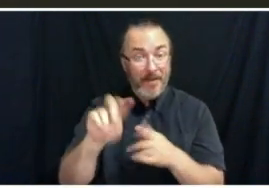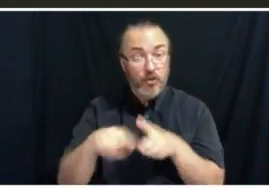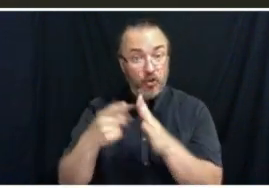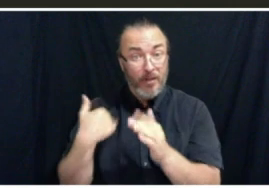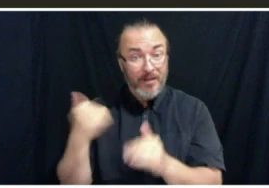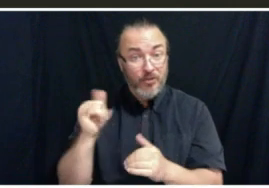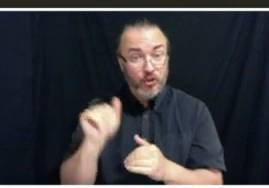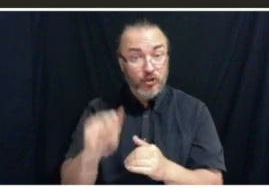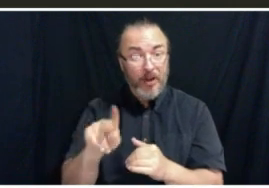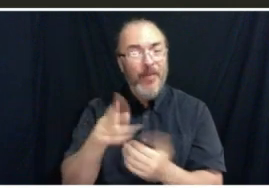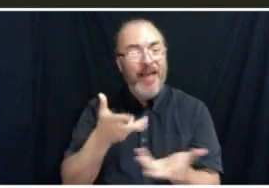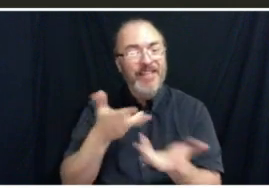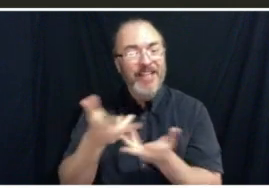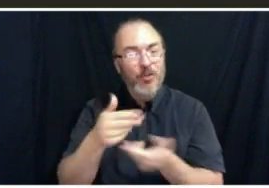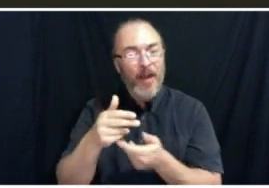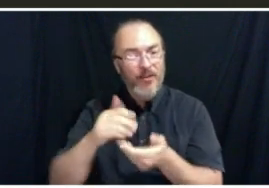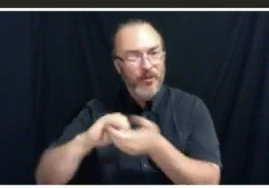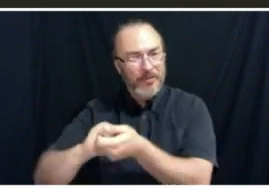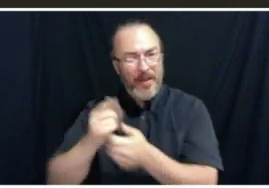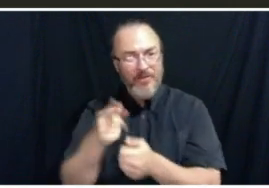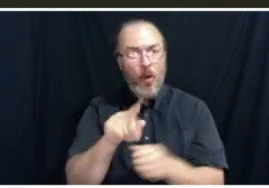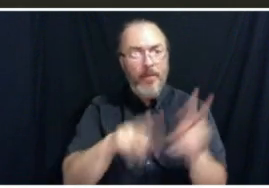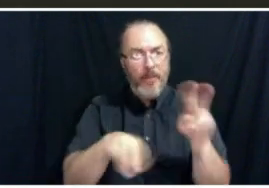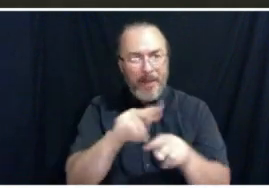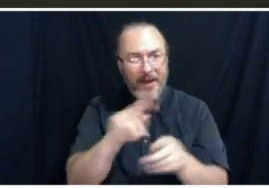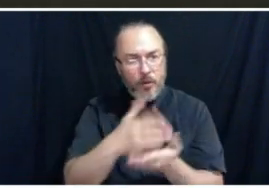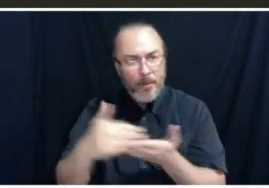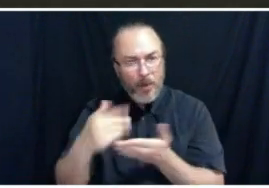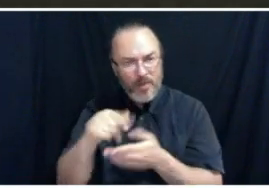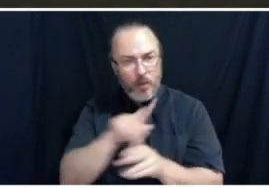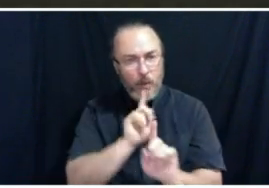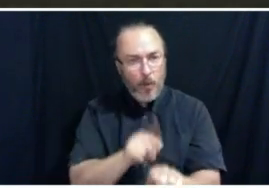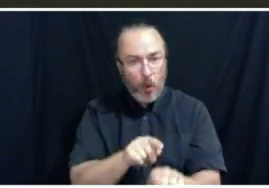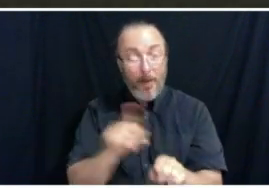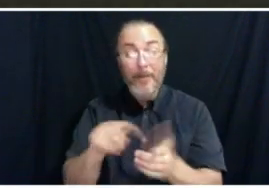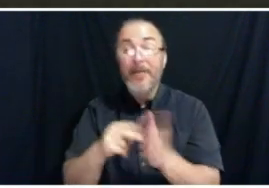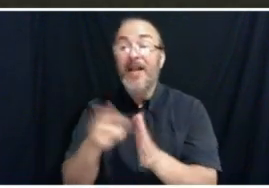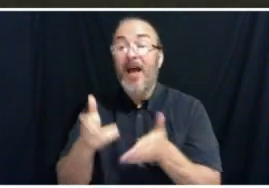interactive companion to the monitoring part of the report, which allows you to compare trends over